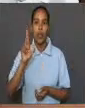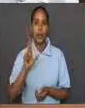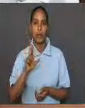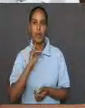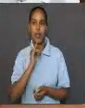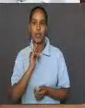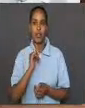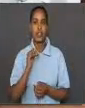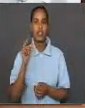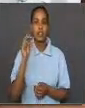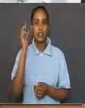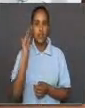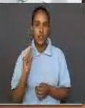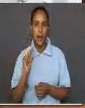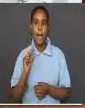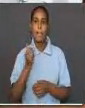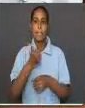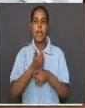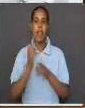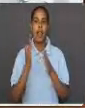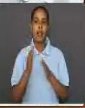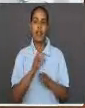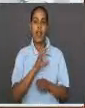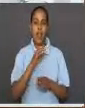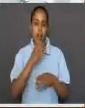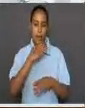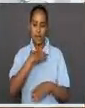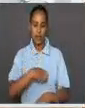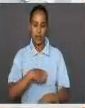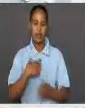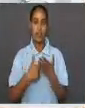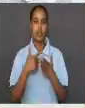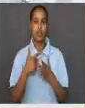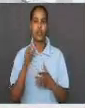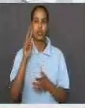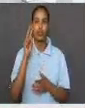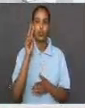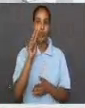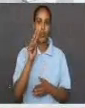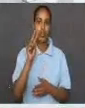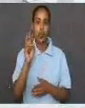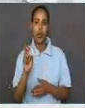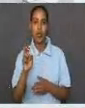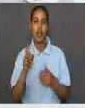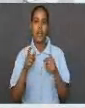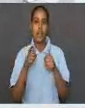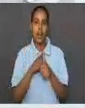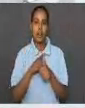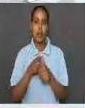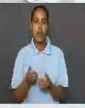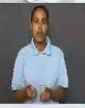Chromium is a silvery metallic element that is the 21st